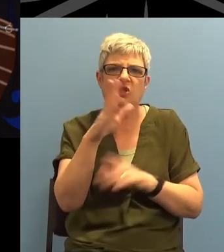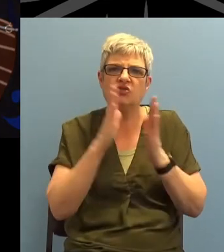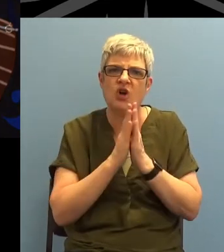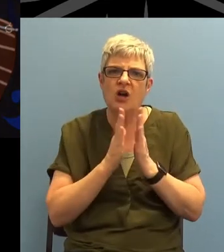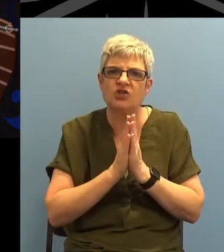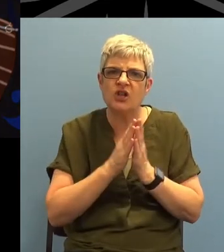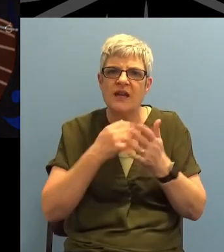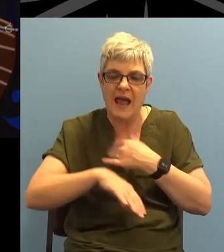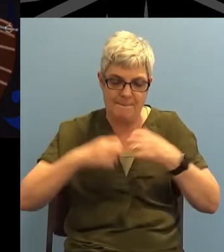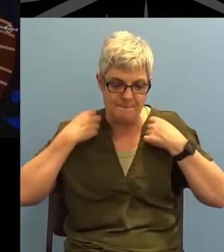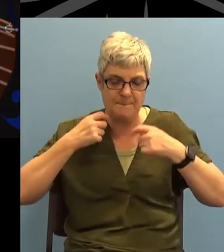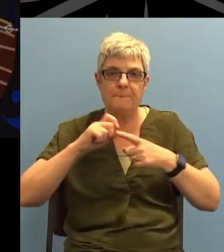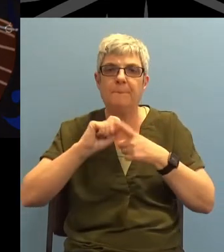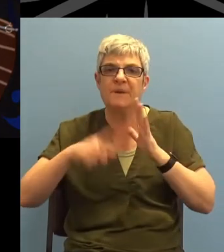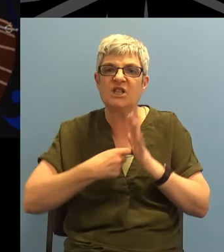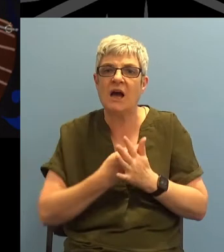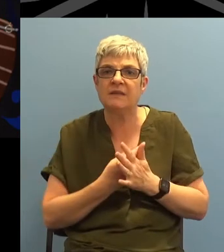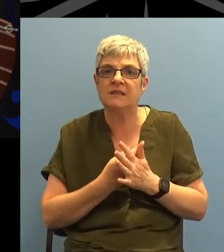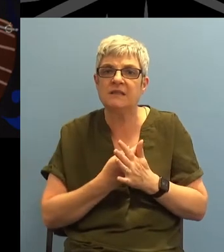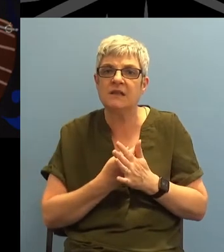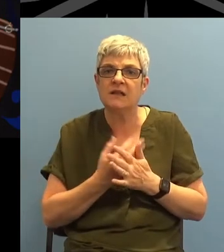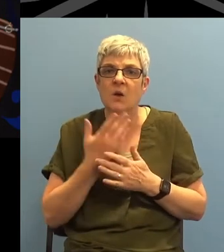when the restrictions are lifted?